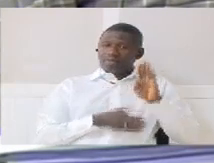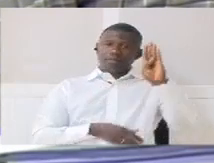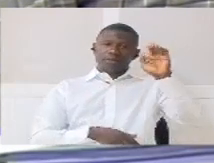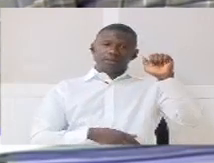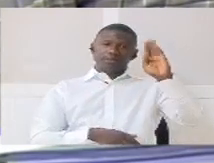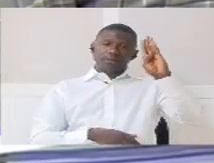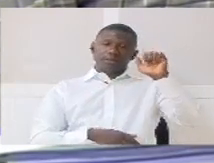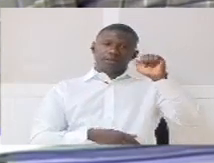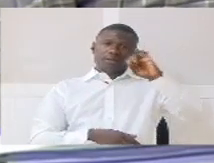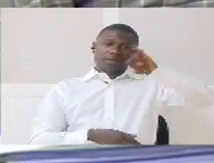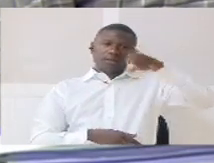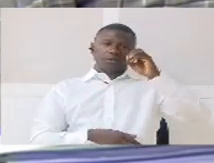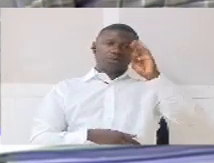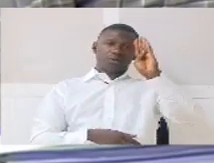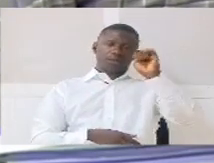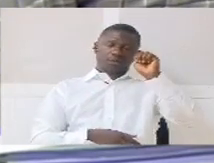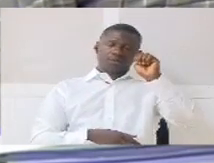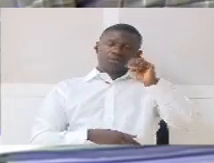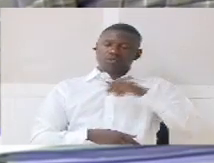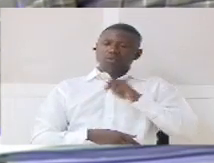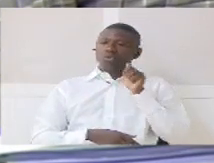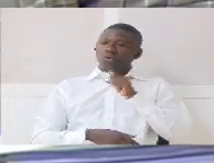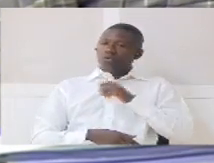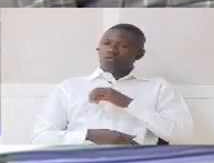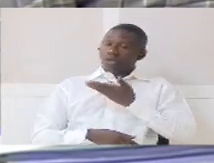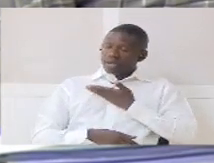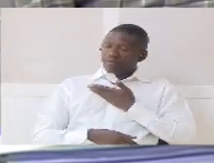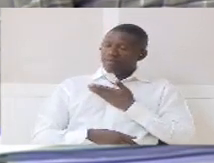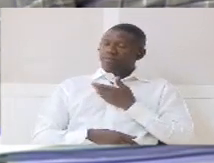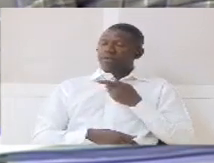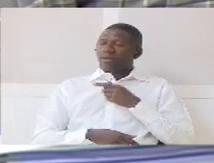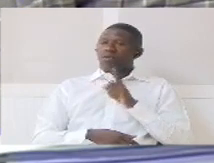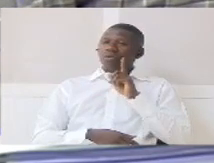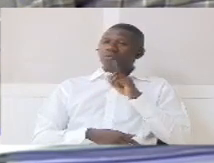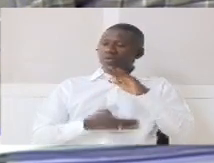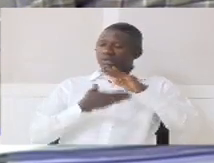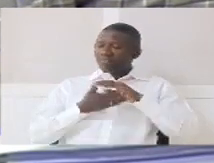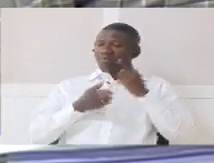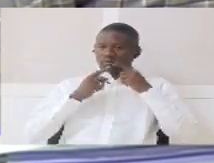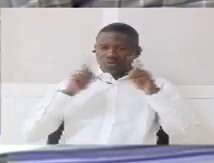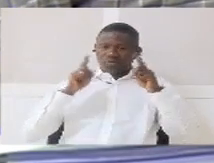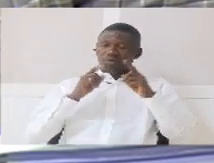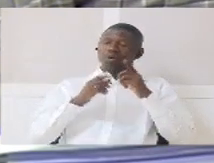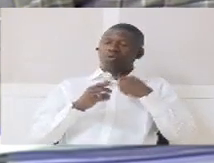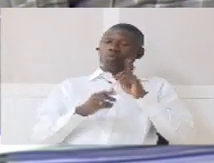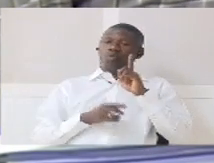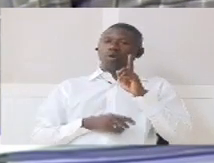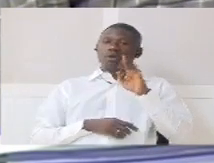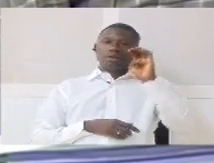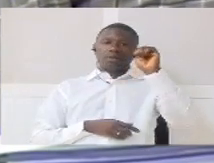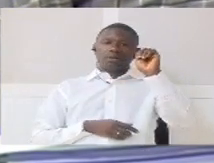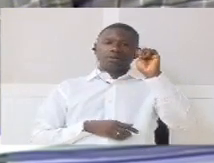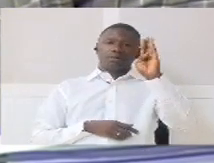we received information that one Ibrahim Ajouf in 2015 was